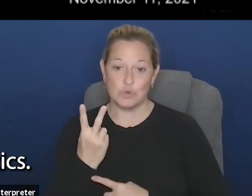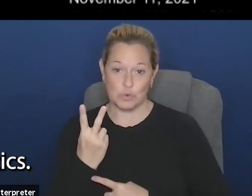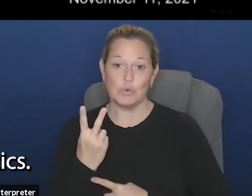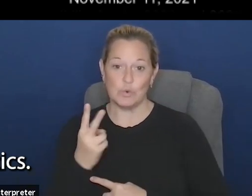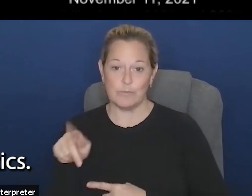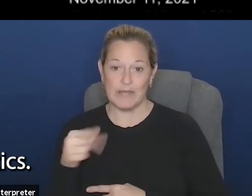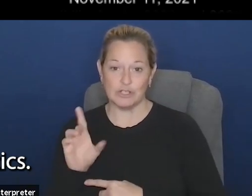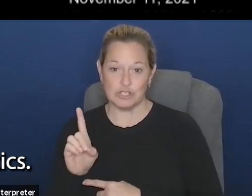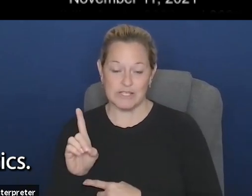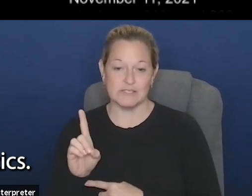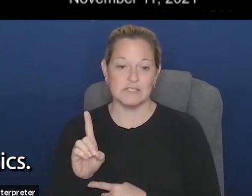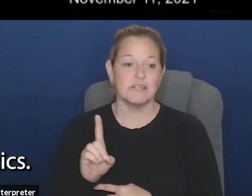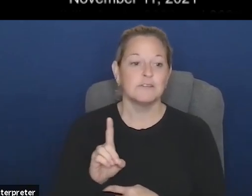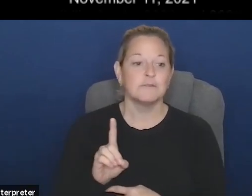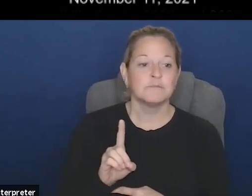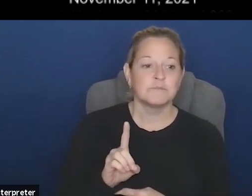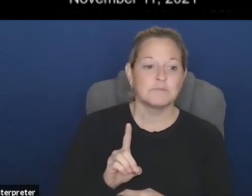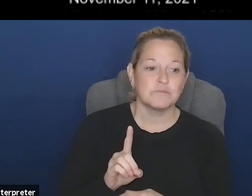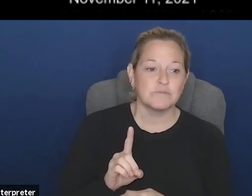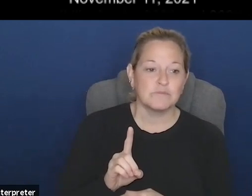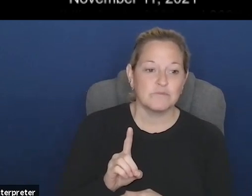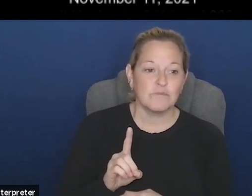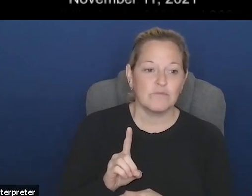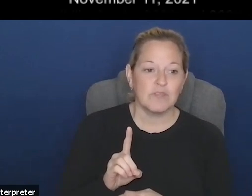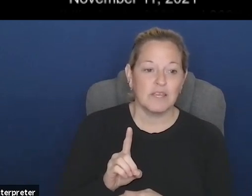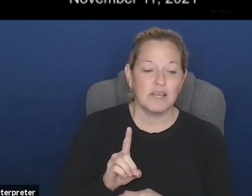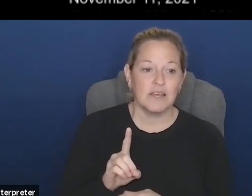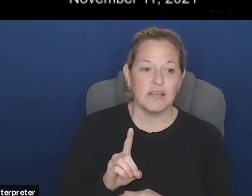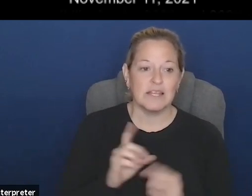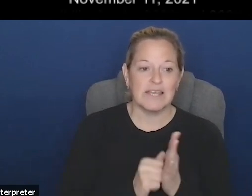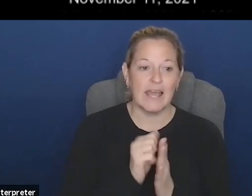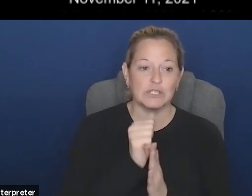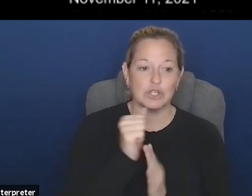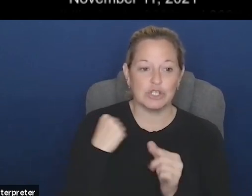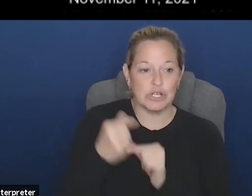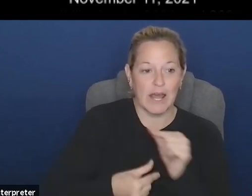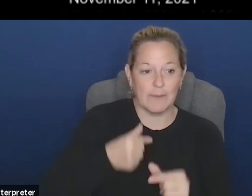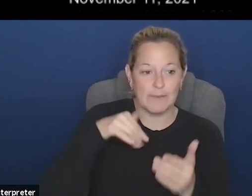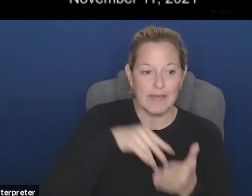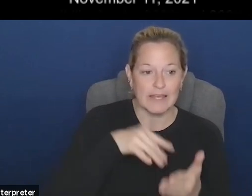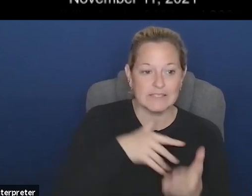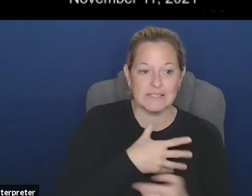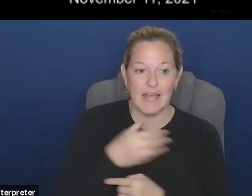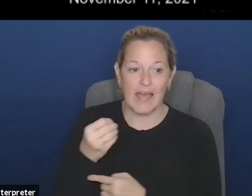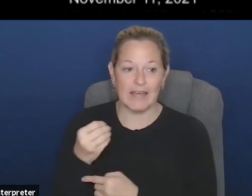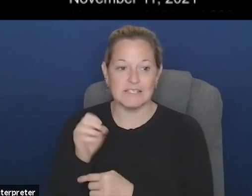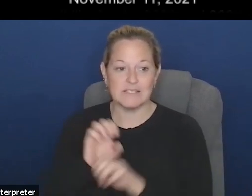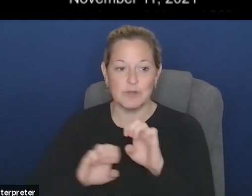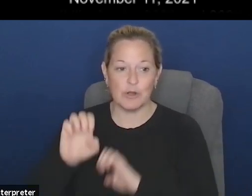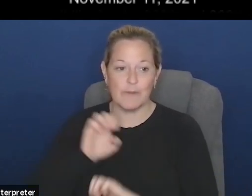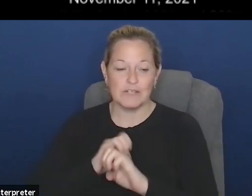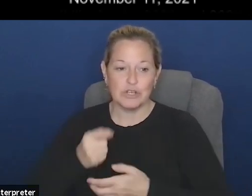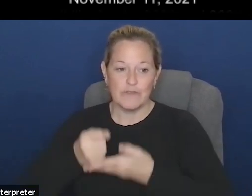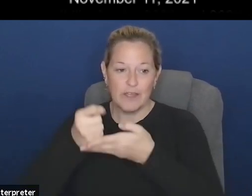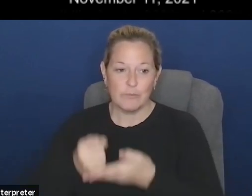and experimental therapeutics. I am, along with Ainsley, co-founder of IDEA STEM. I'm